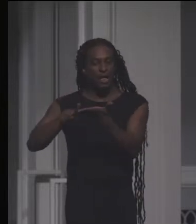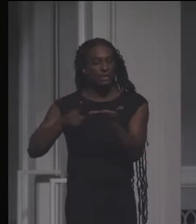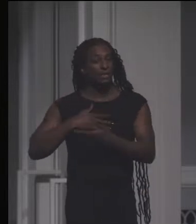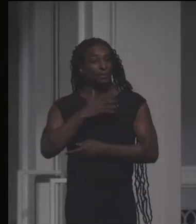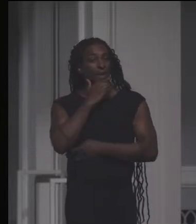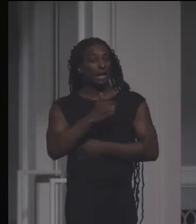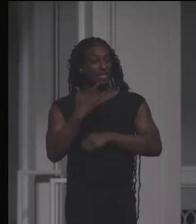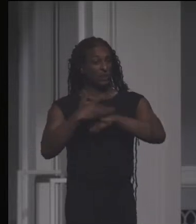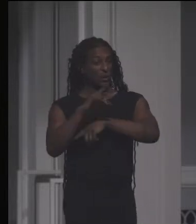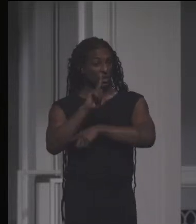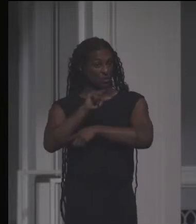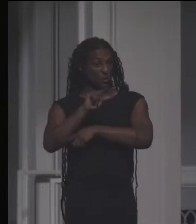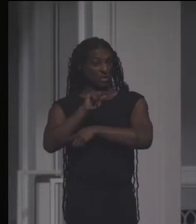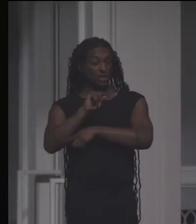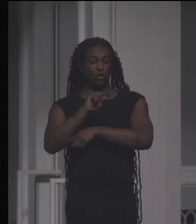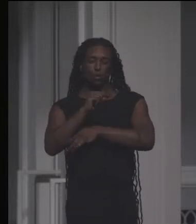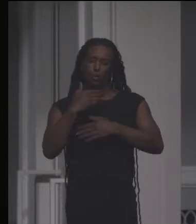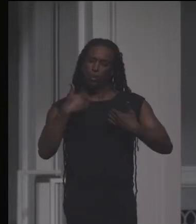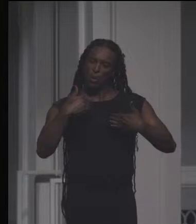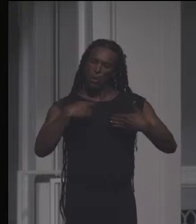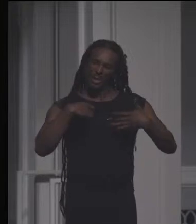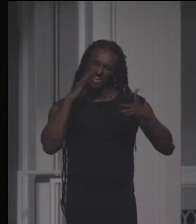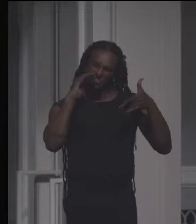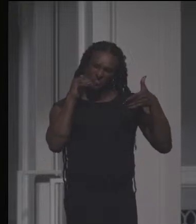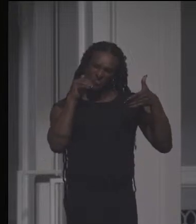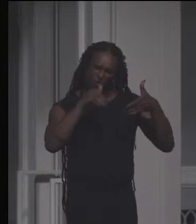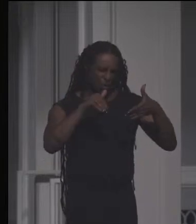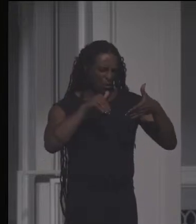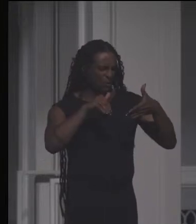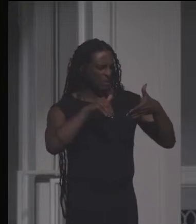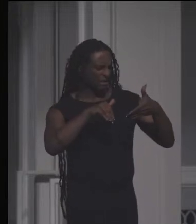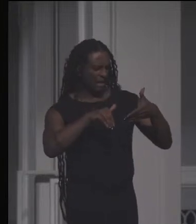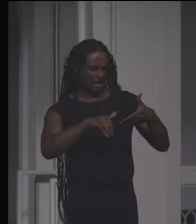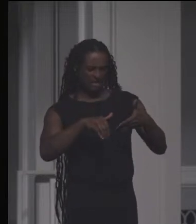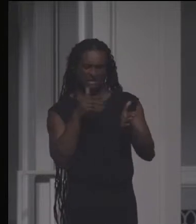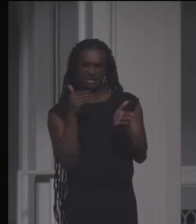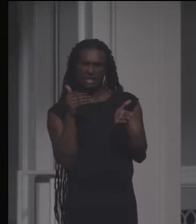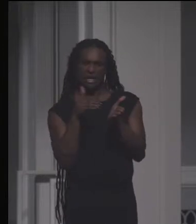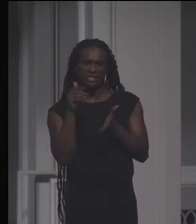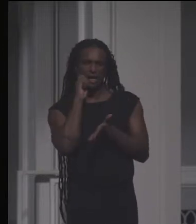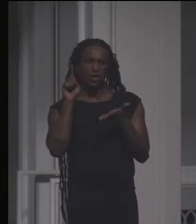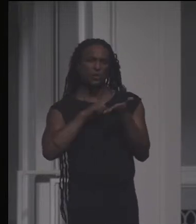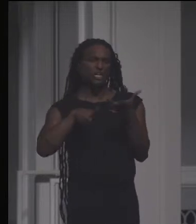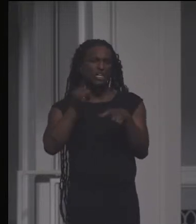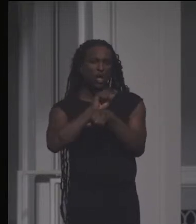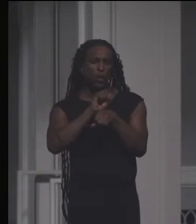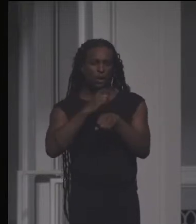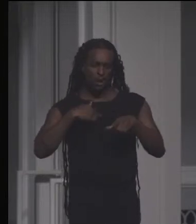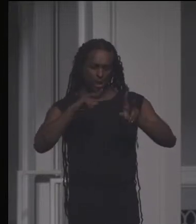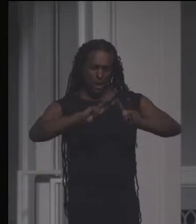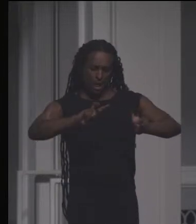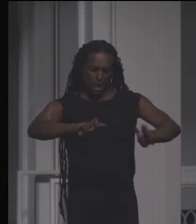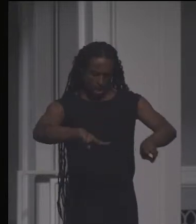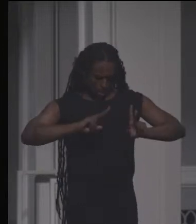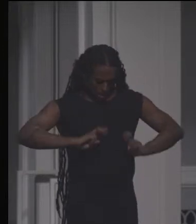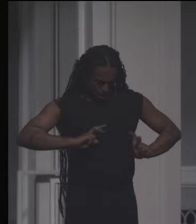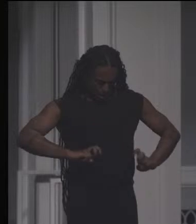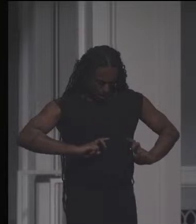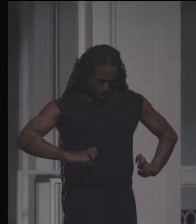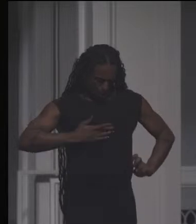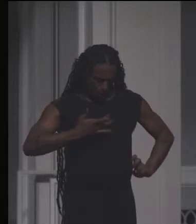spent years doing a lot of anti-racist work. I took a really hard look at myself and my